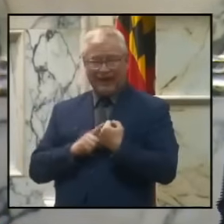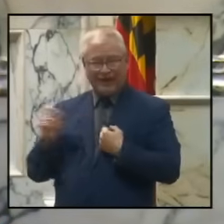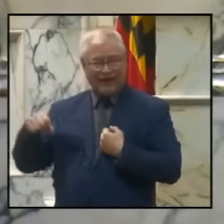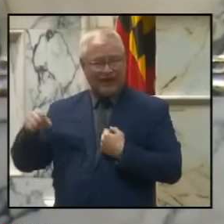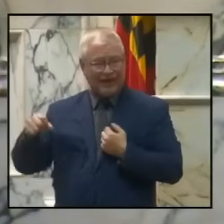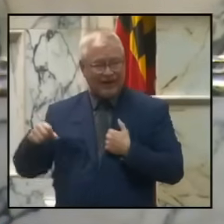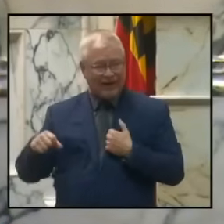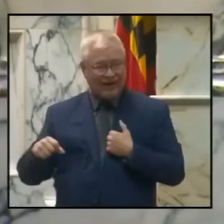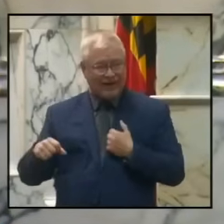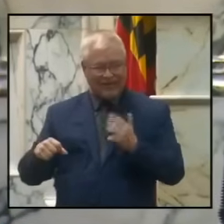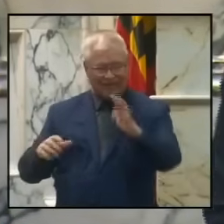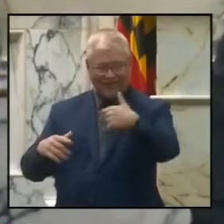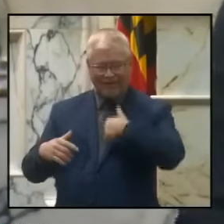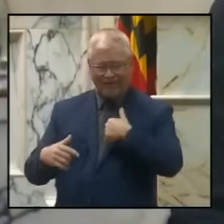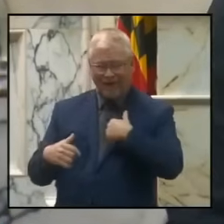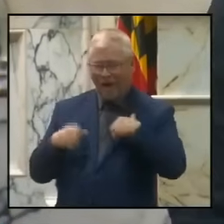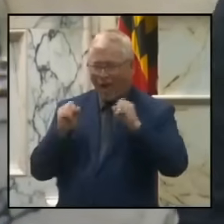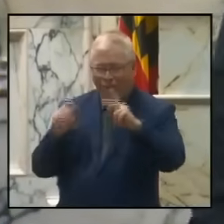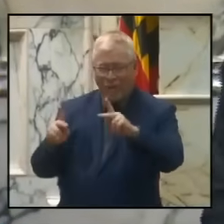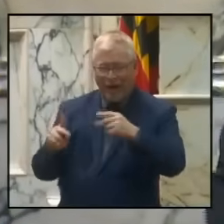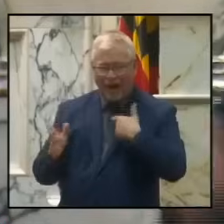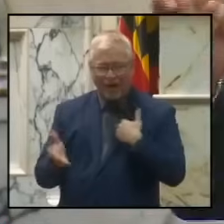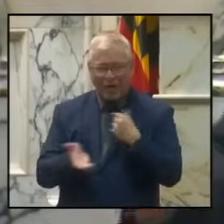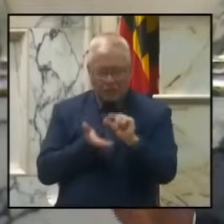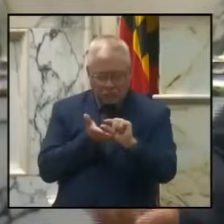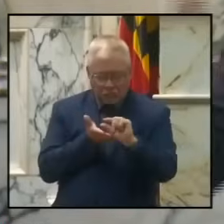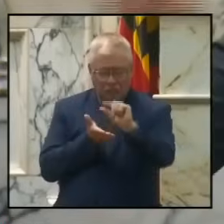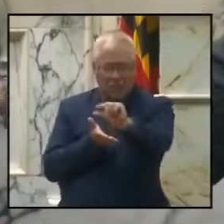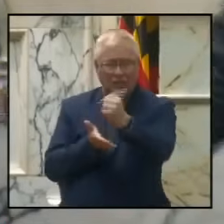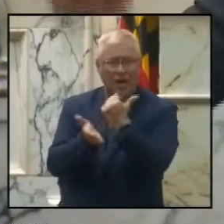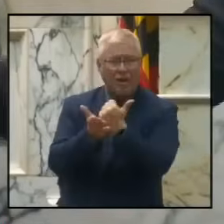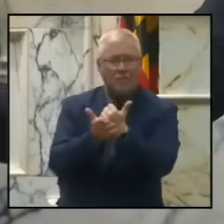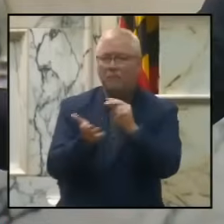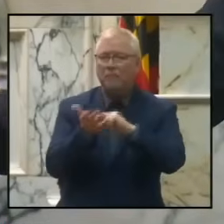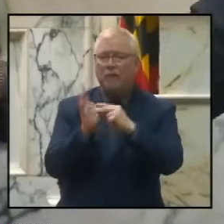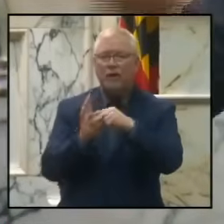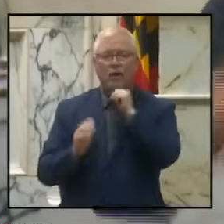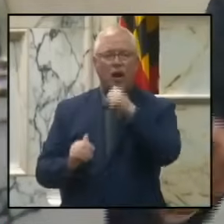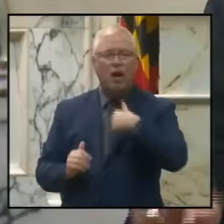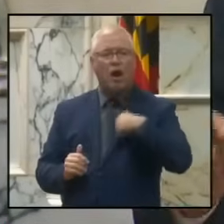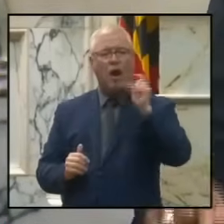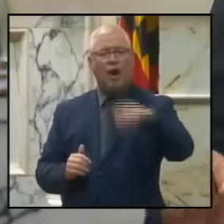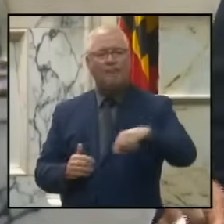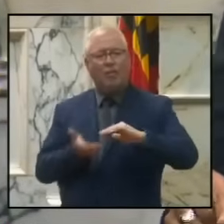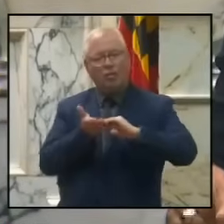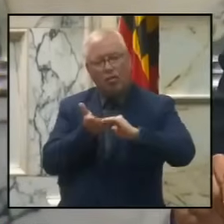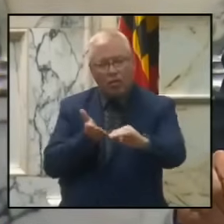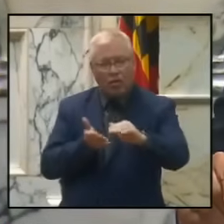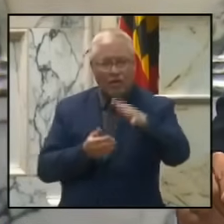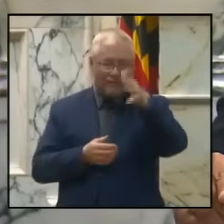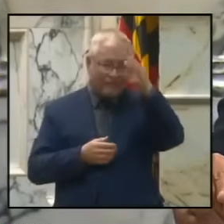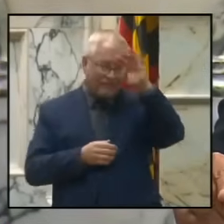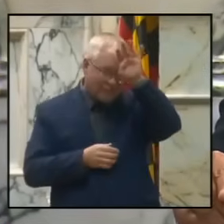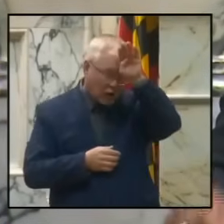I'm okay with paying a little bit more if it means that we do not have to lay off firefighters or police officers.